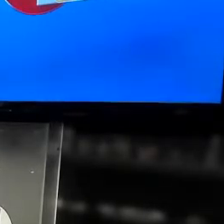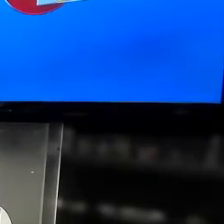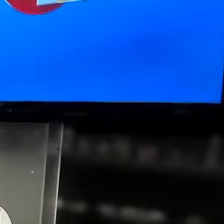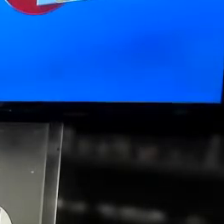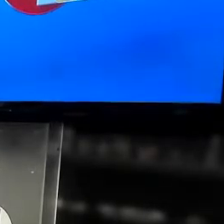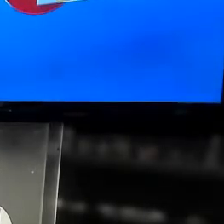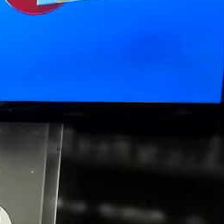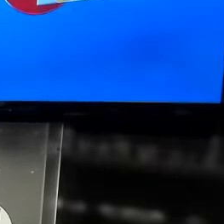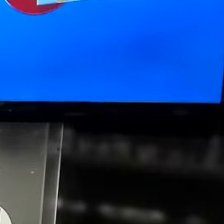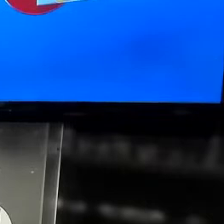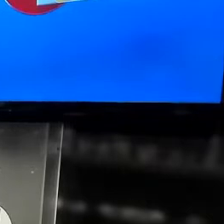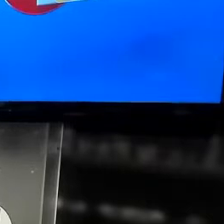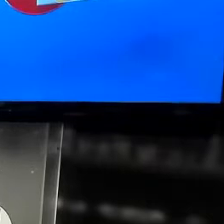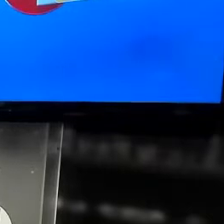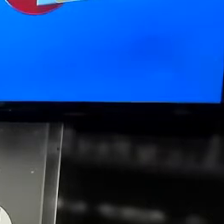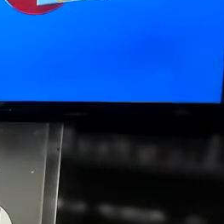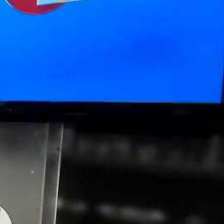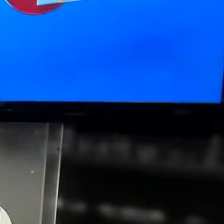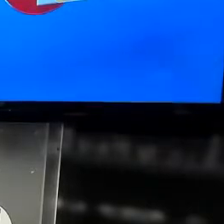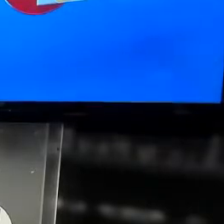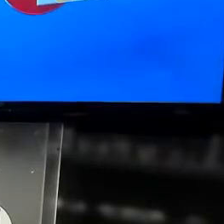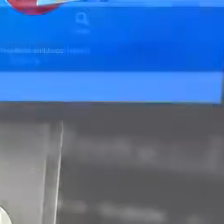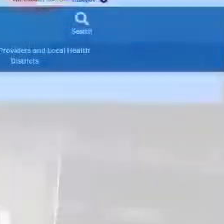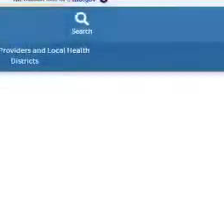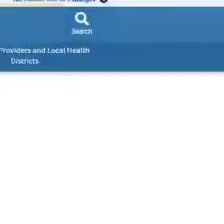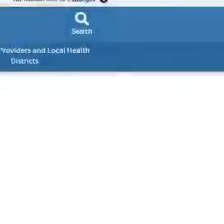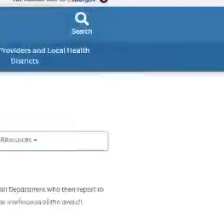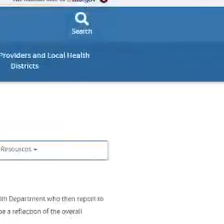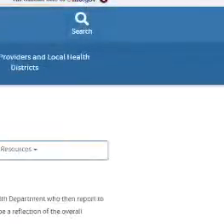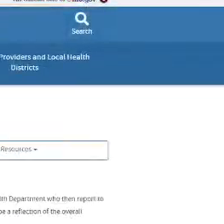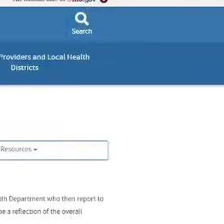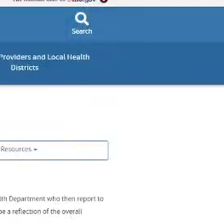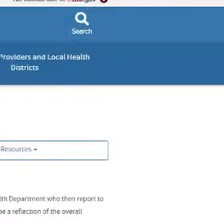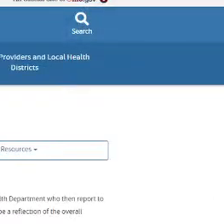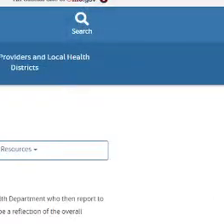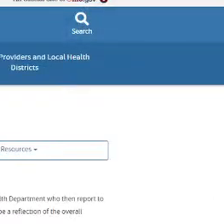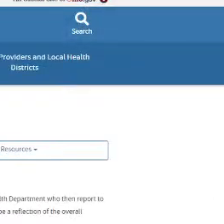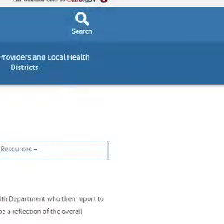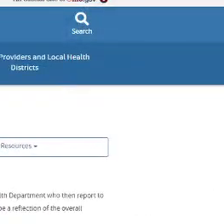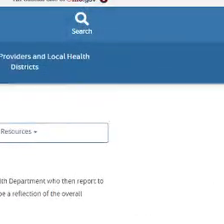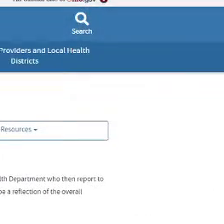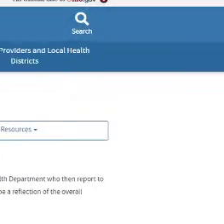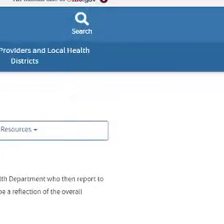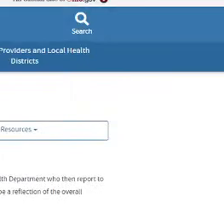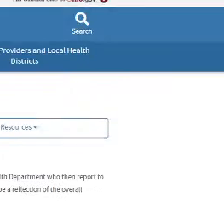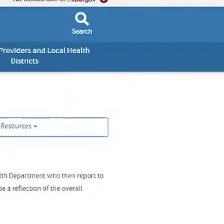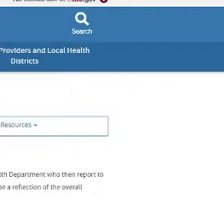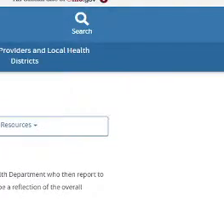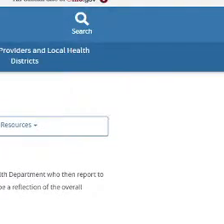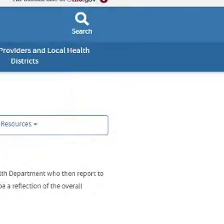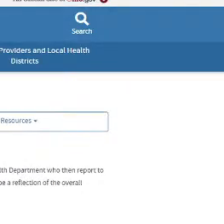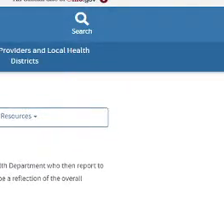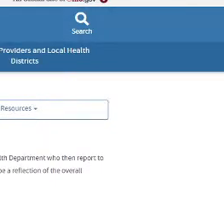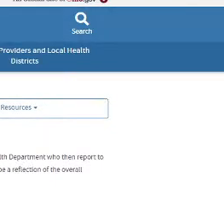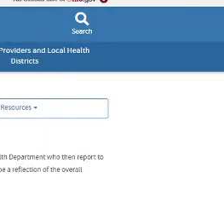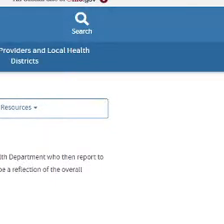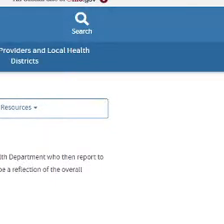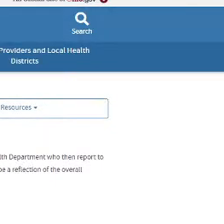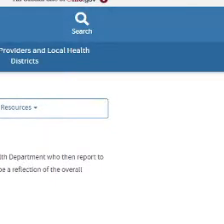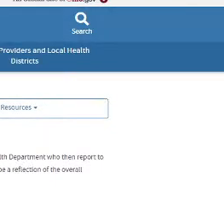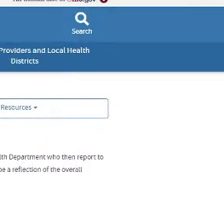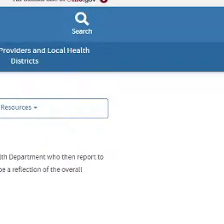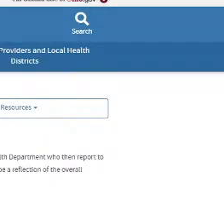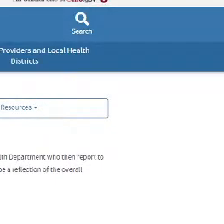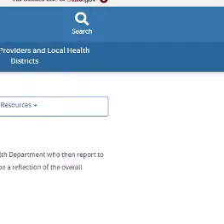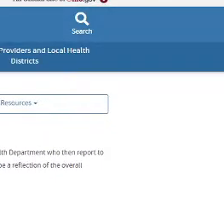coronavirus.ohio.gov portal right here. Here it is. Adrian actually tweeted out a link, and then we also have linked to it on